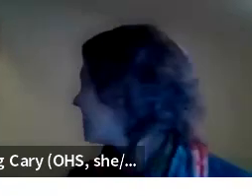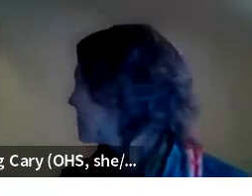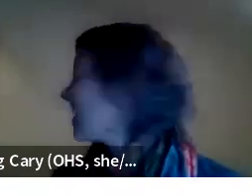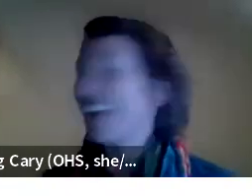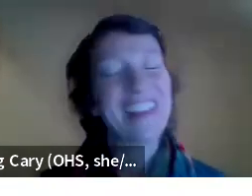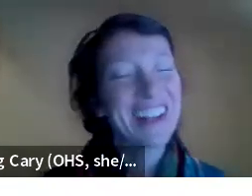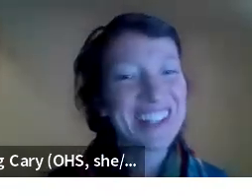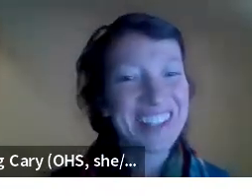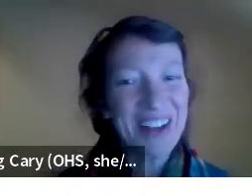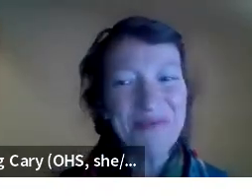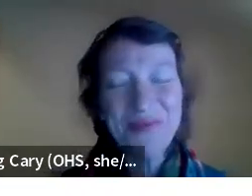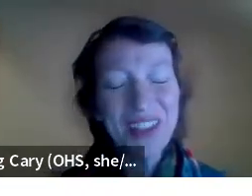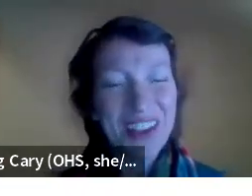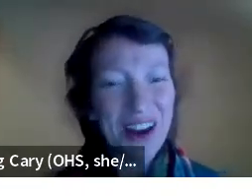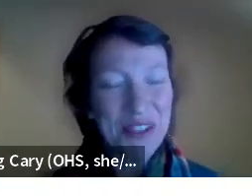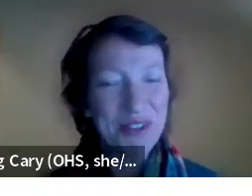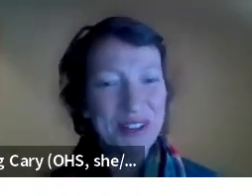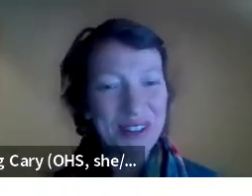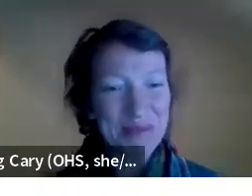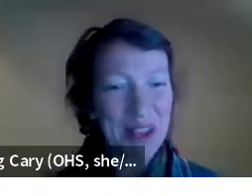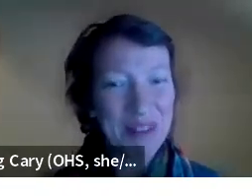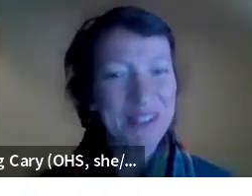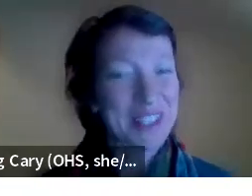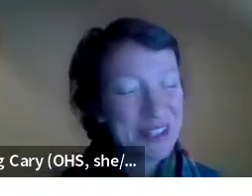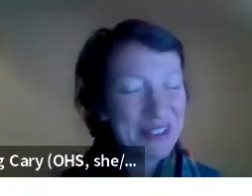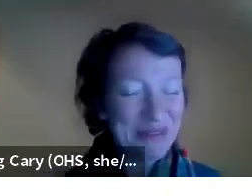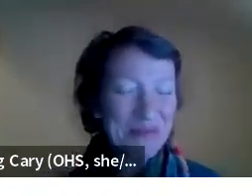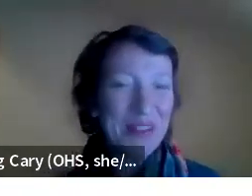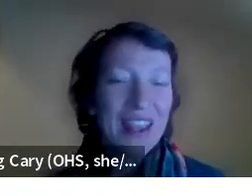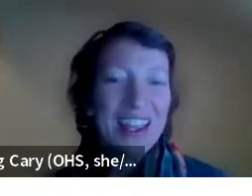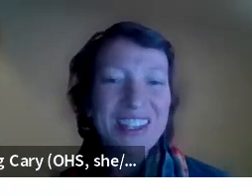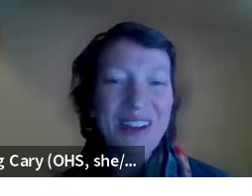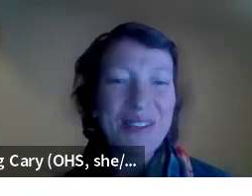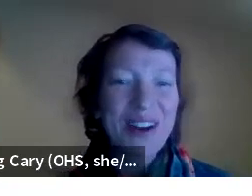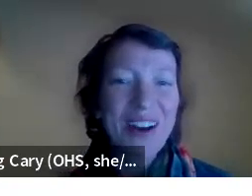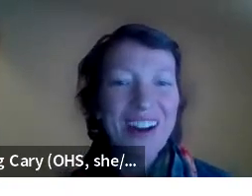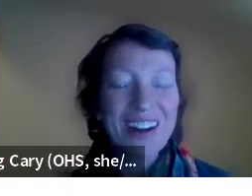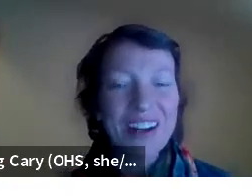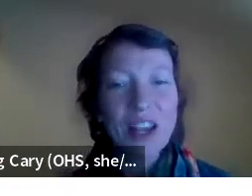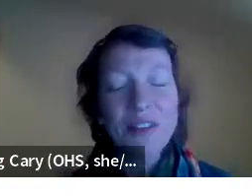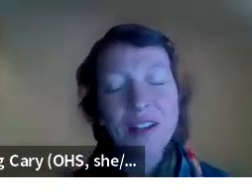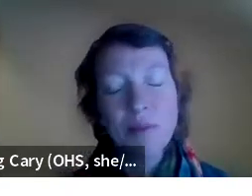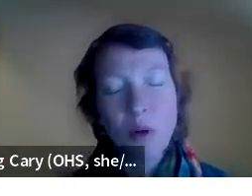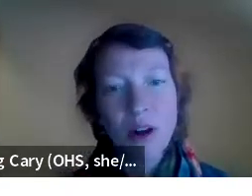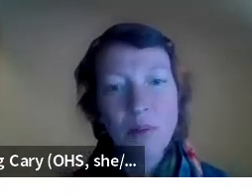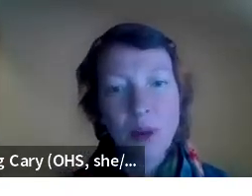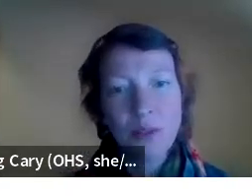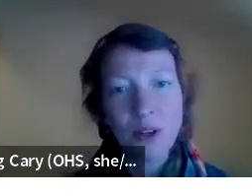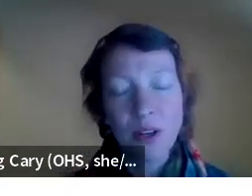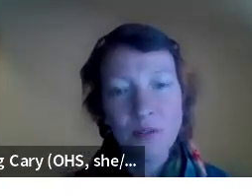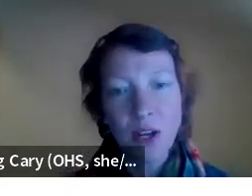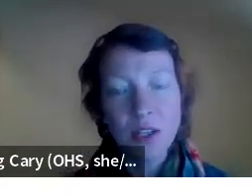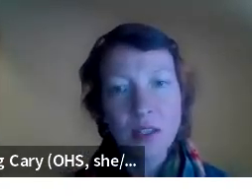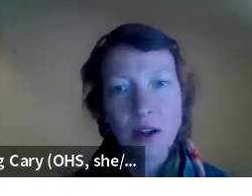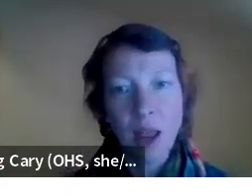and that is our 3-year-old who paid me a visit. So there are definitely more